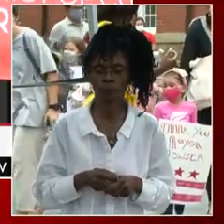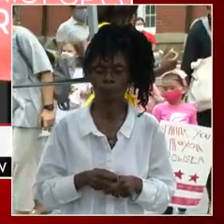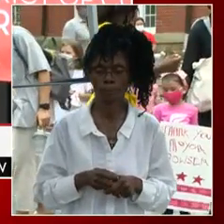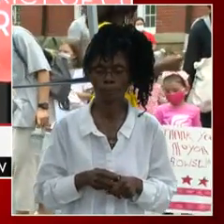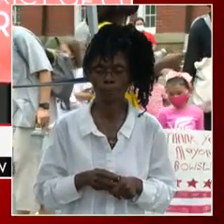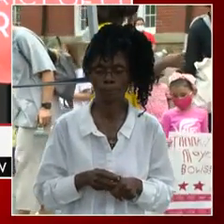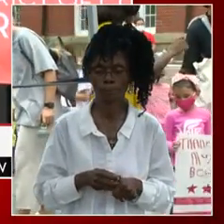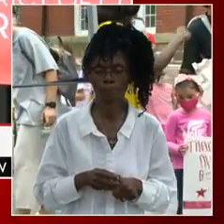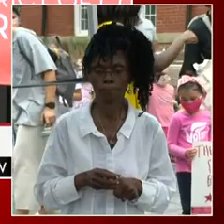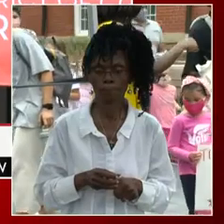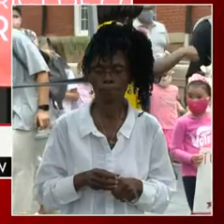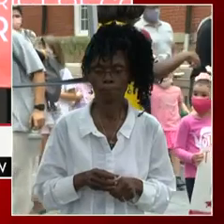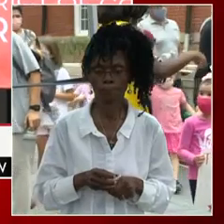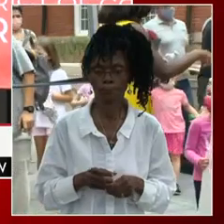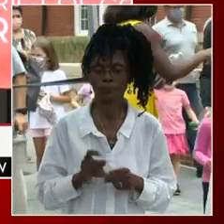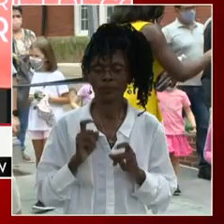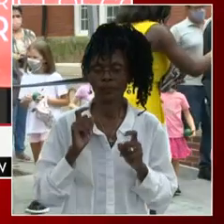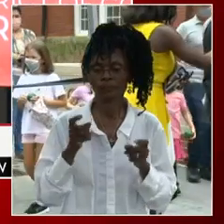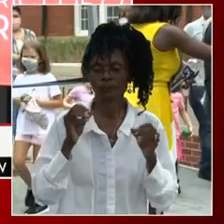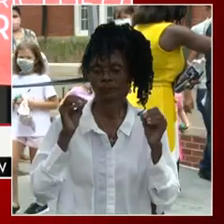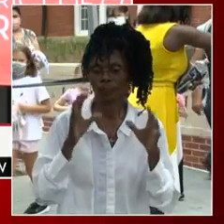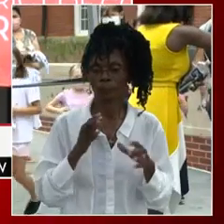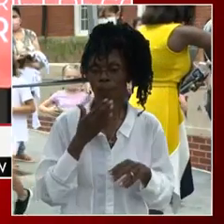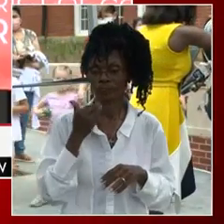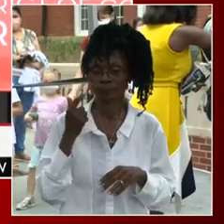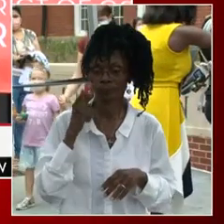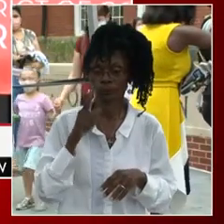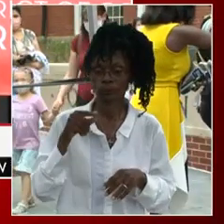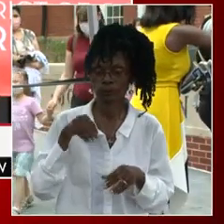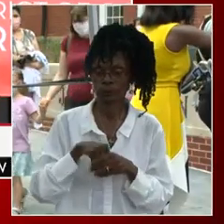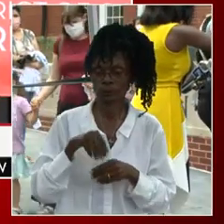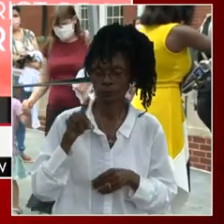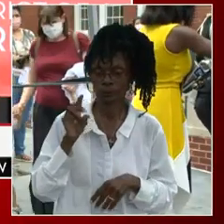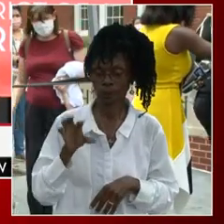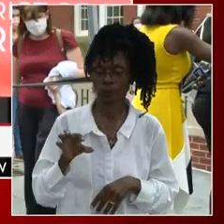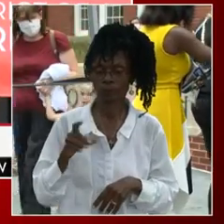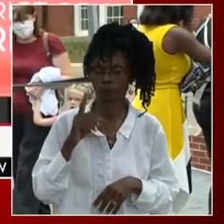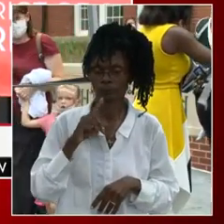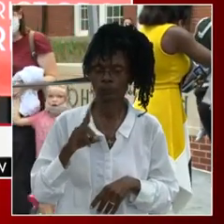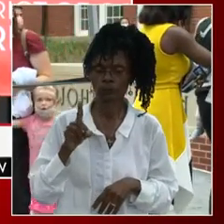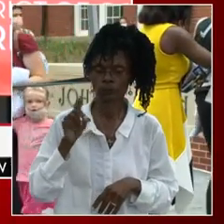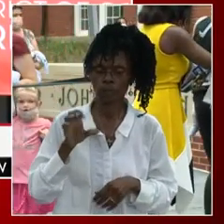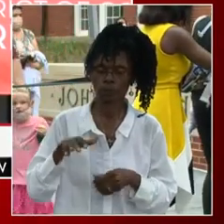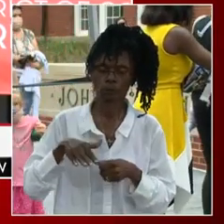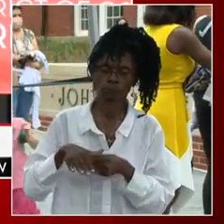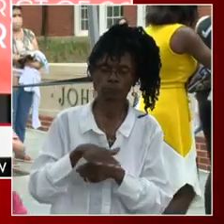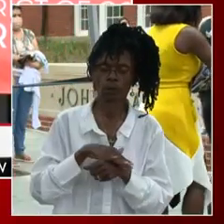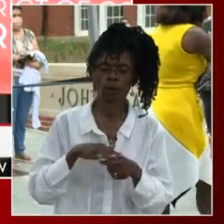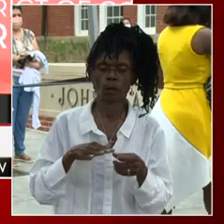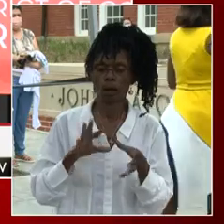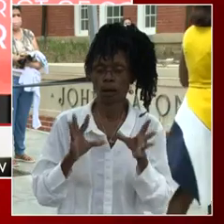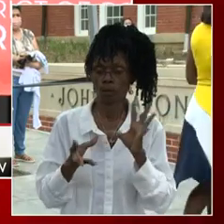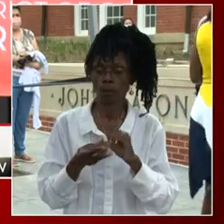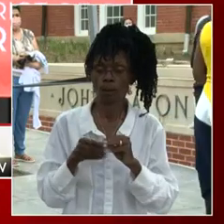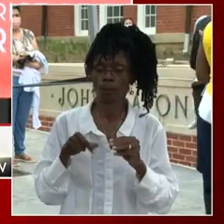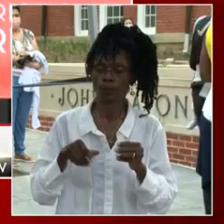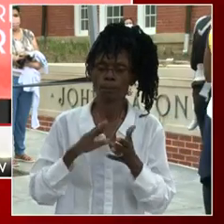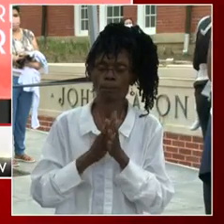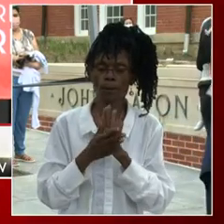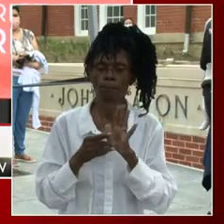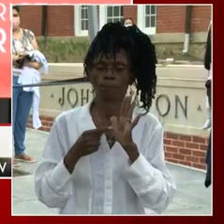only in the DMV, but quite frankly, the country. Thank you to the architects at Cox, Gray, and Spack and the general